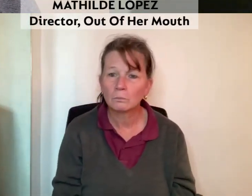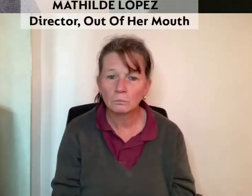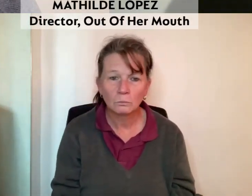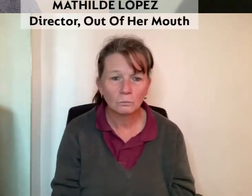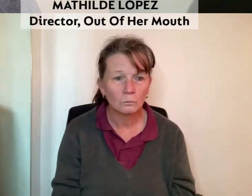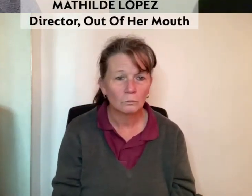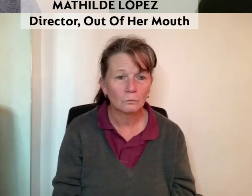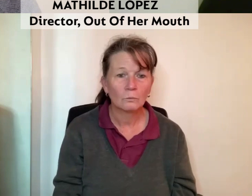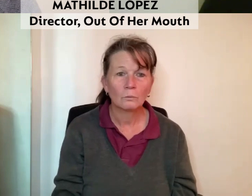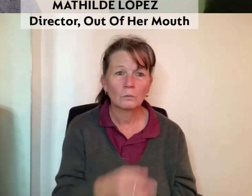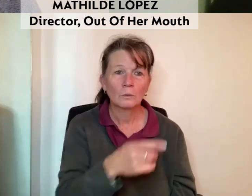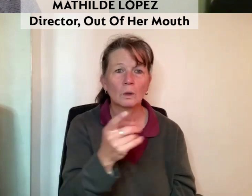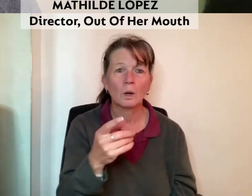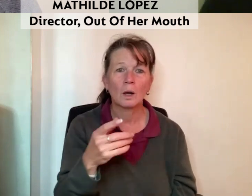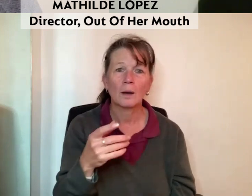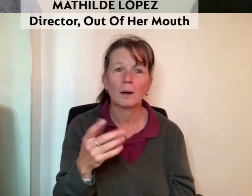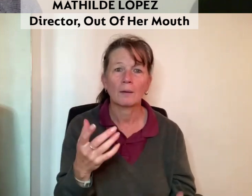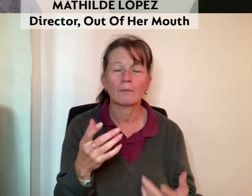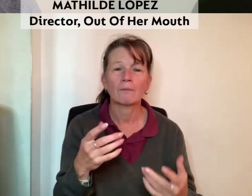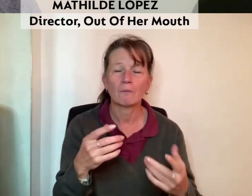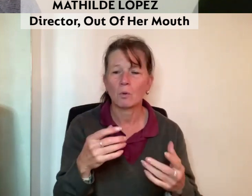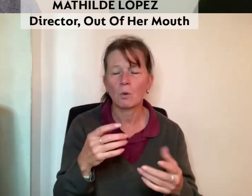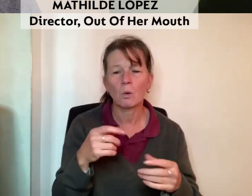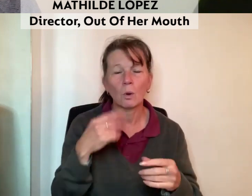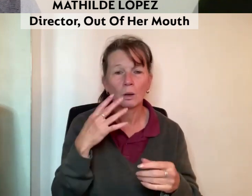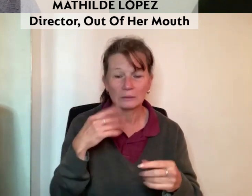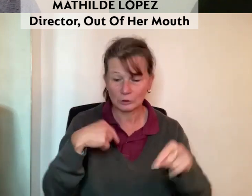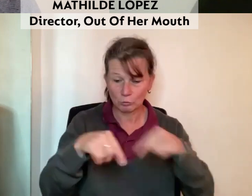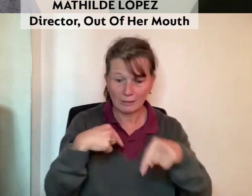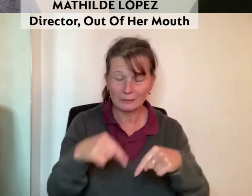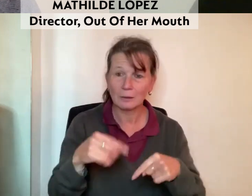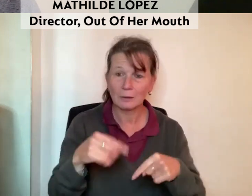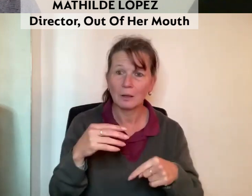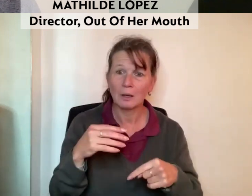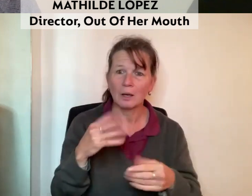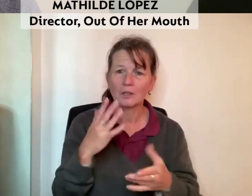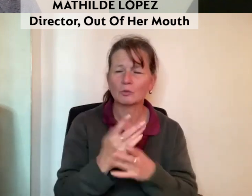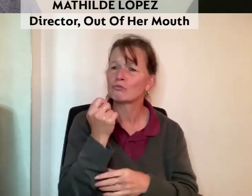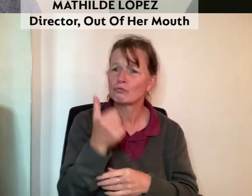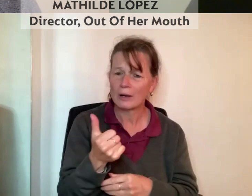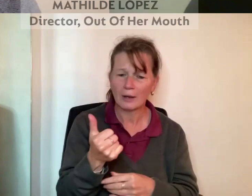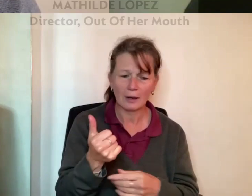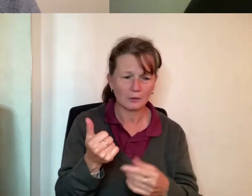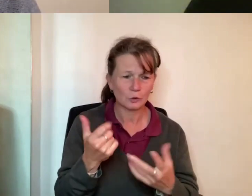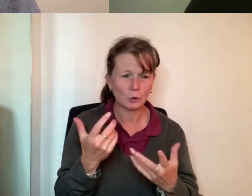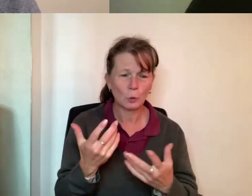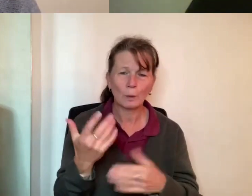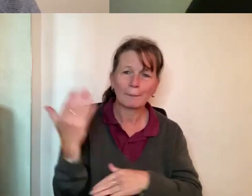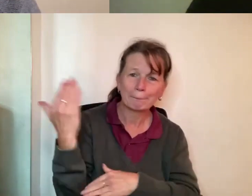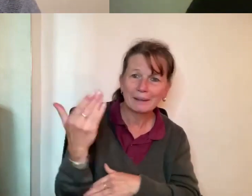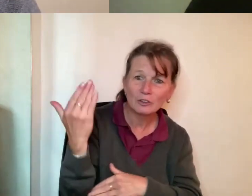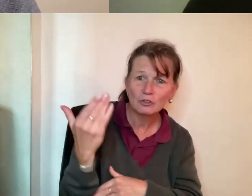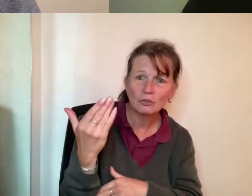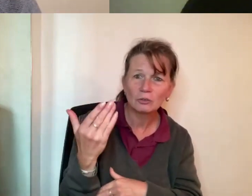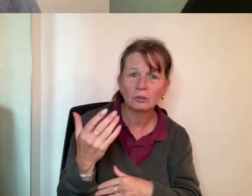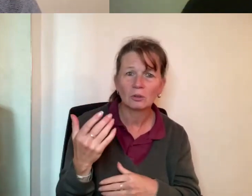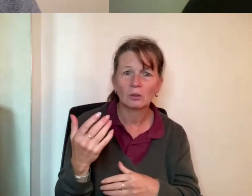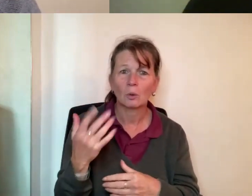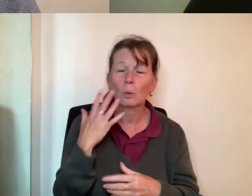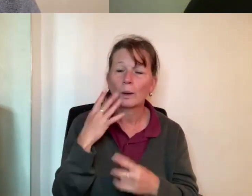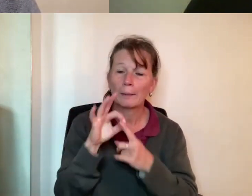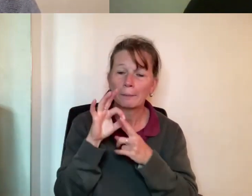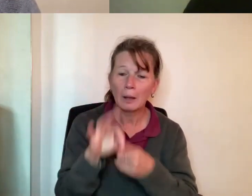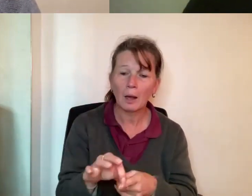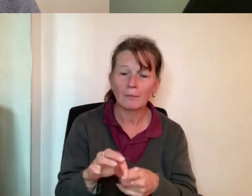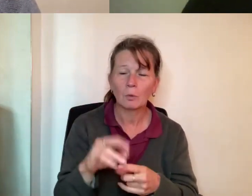director, this is so rare when you ask ever to pitch. Most of the time you are going to apply for being an